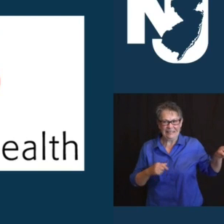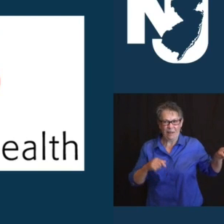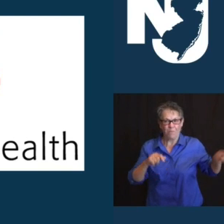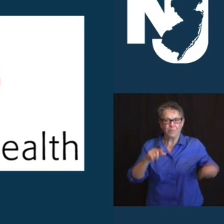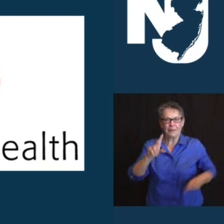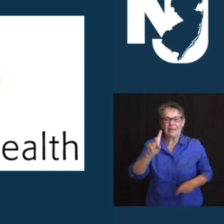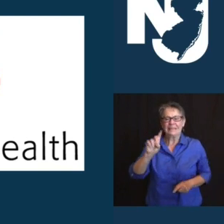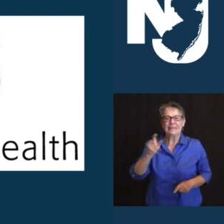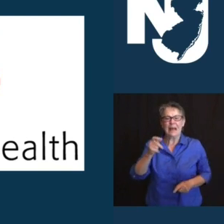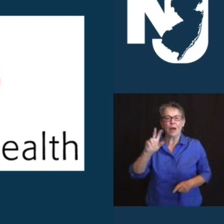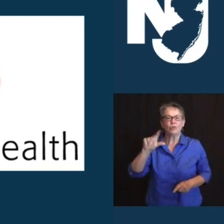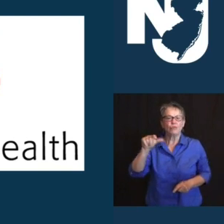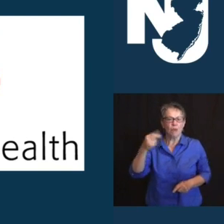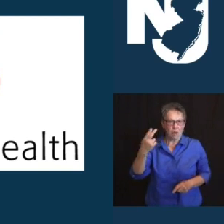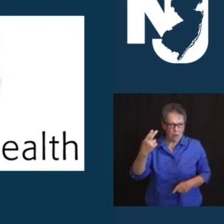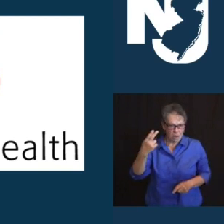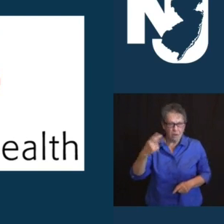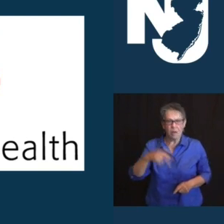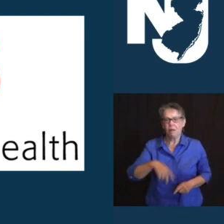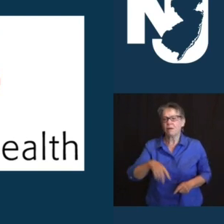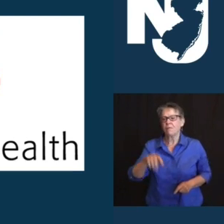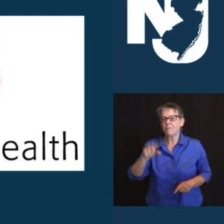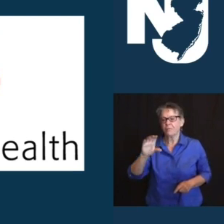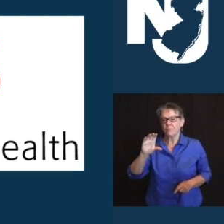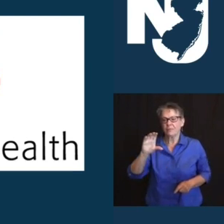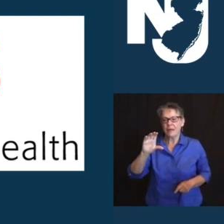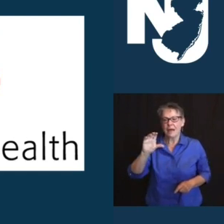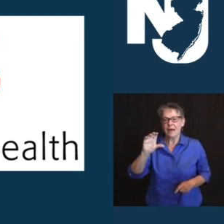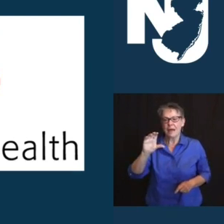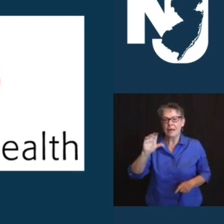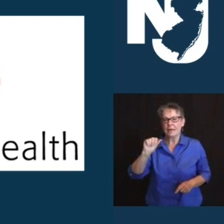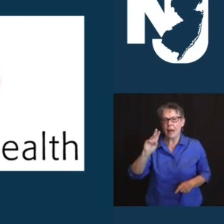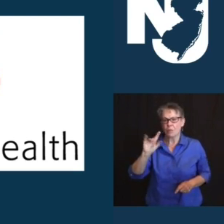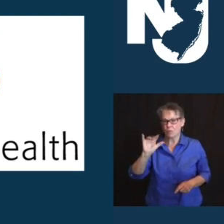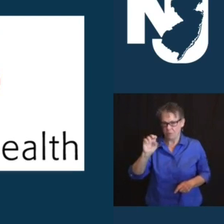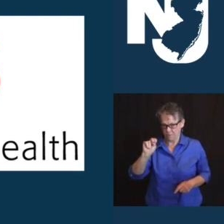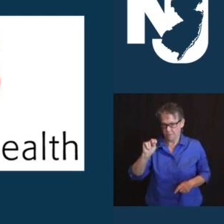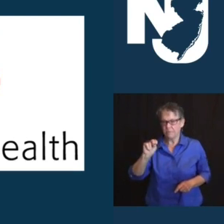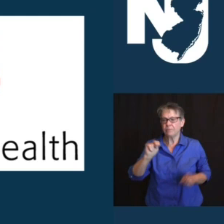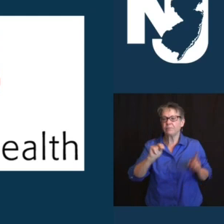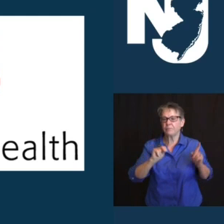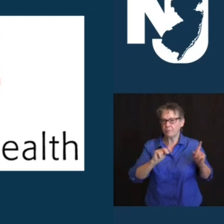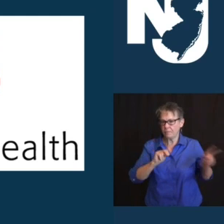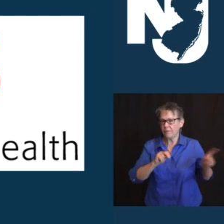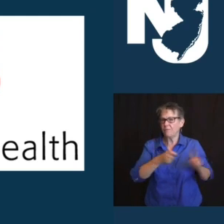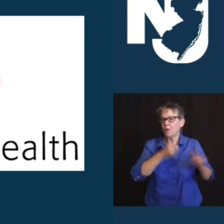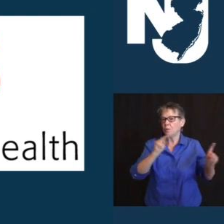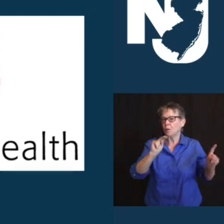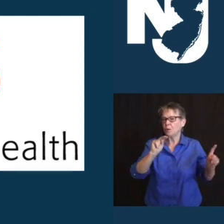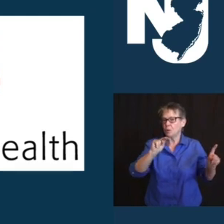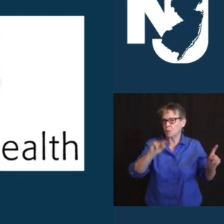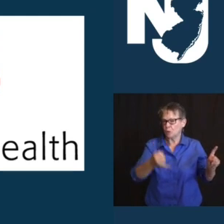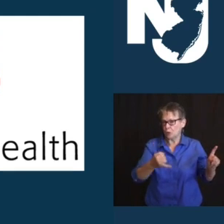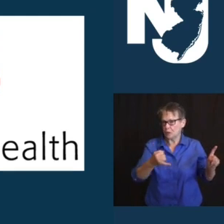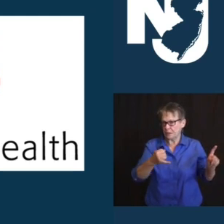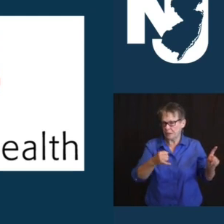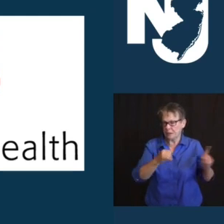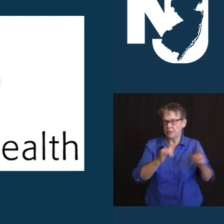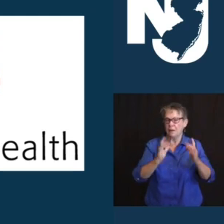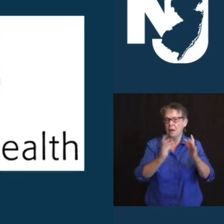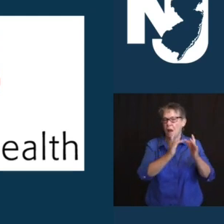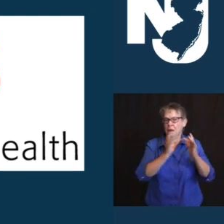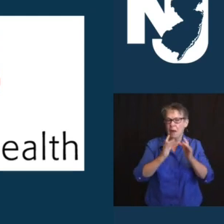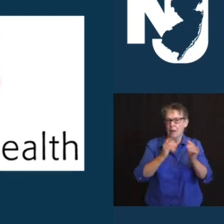Jersey Community Contact Tracing Corps. Great to have you, Deandra, with us as well. I've asked both Perry and